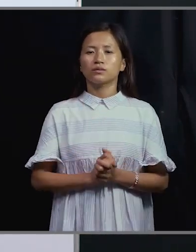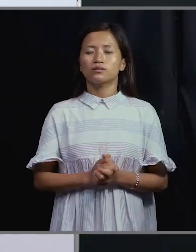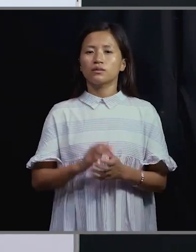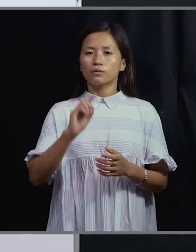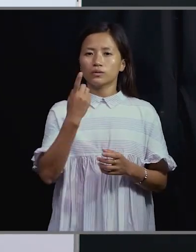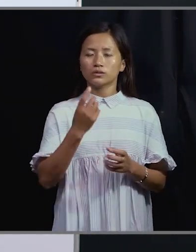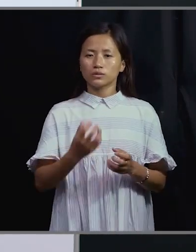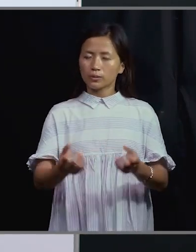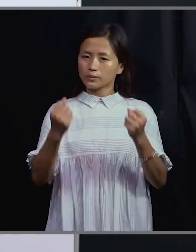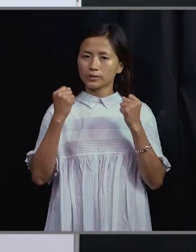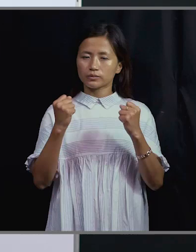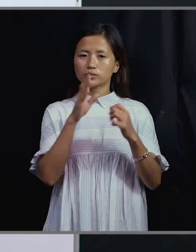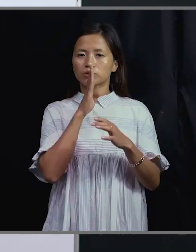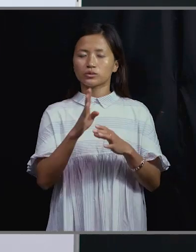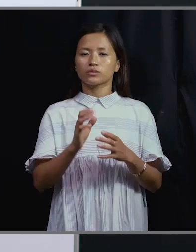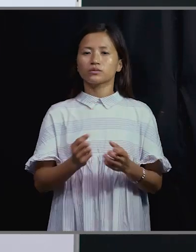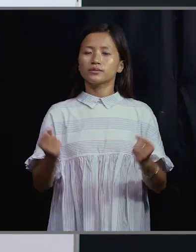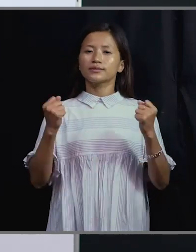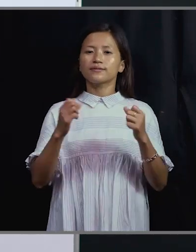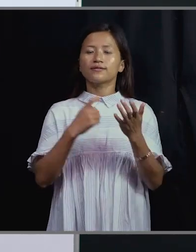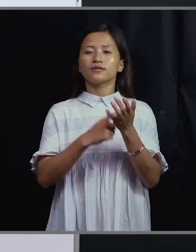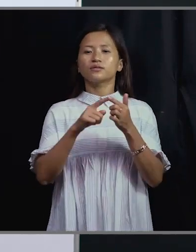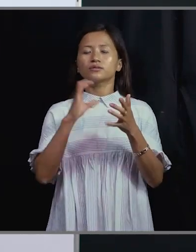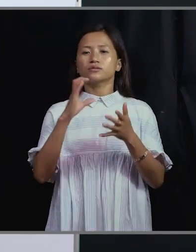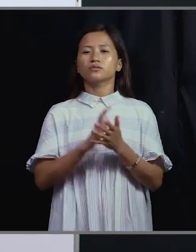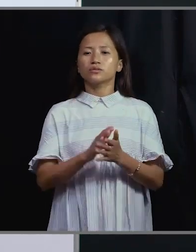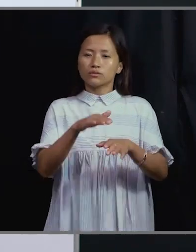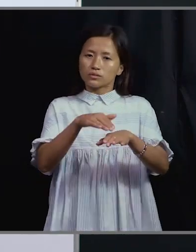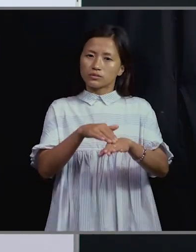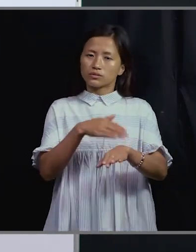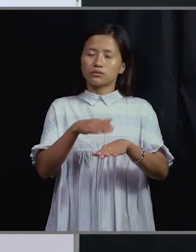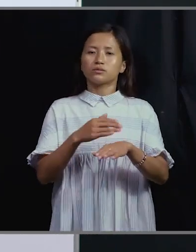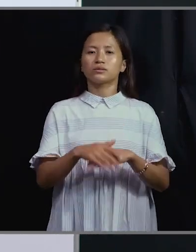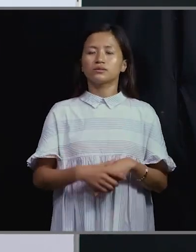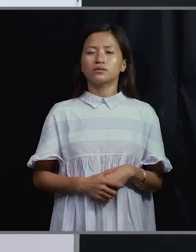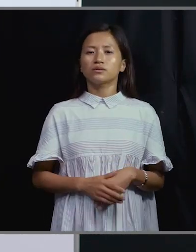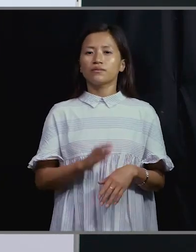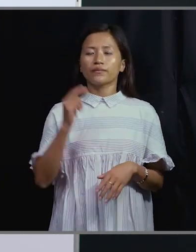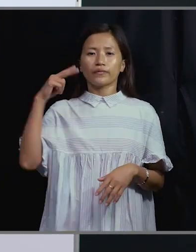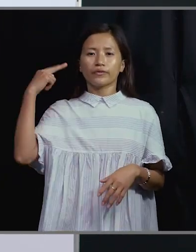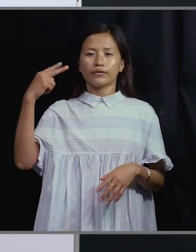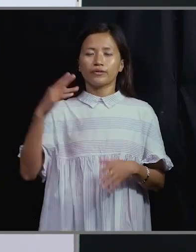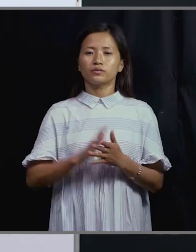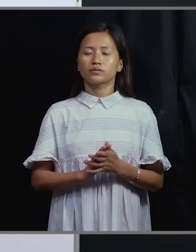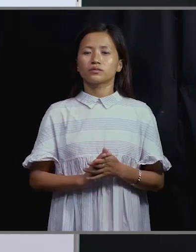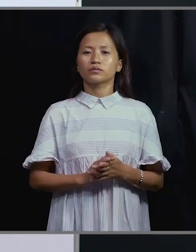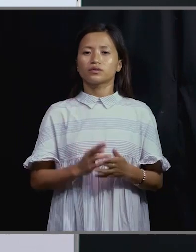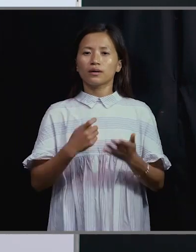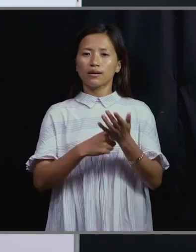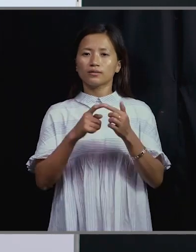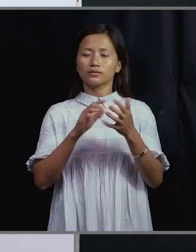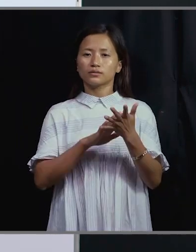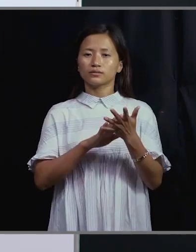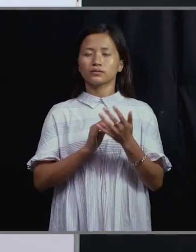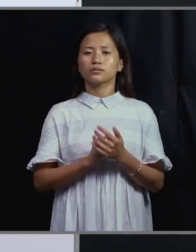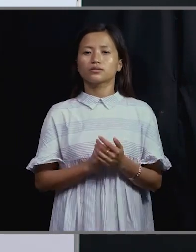once the bond becomes stronger the reaction becomes slower. Therefore, due to resonance